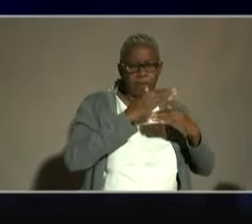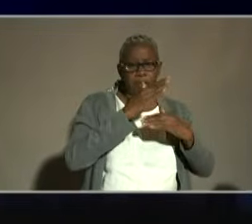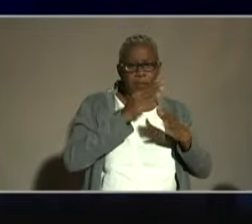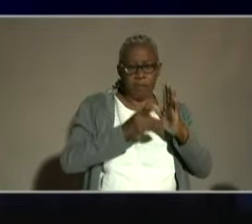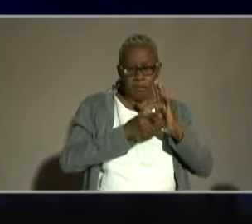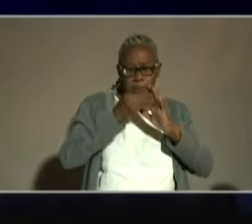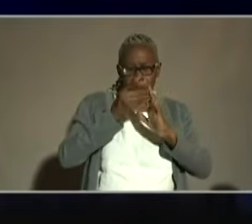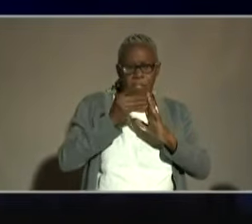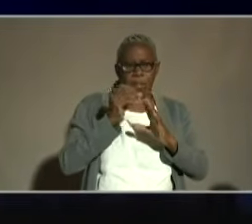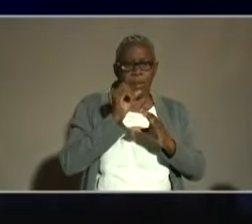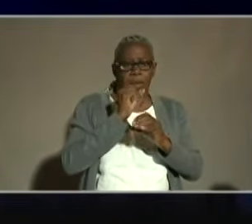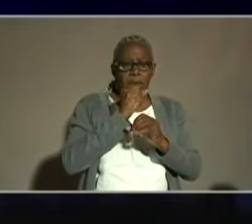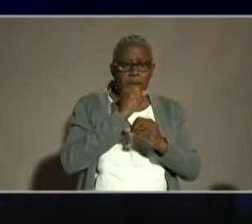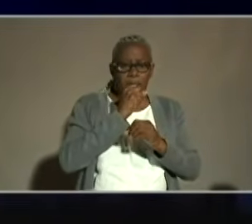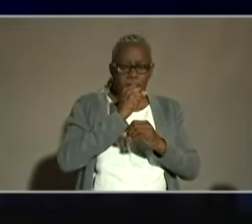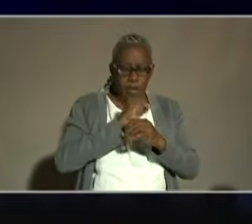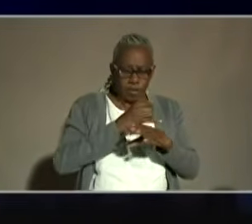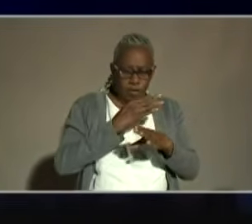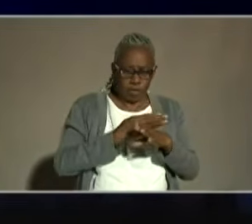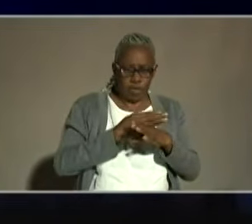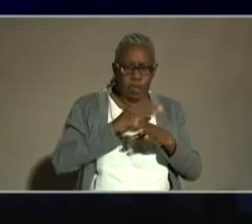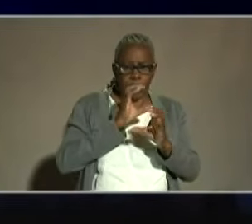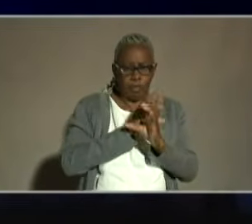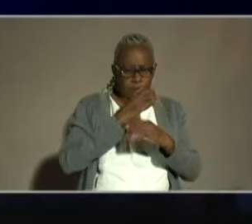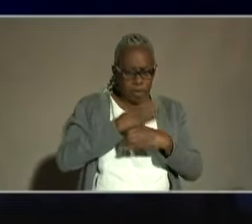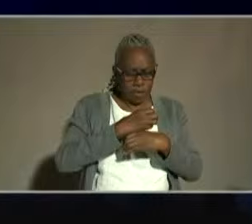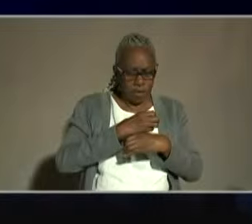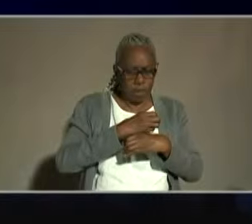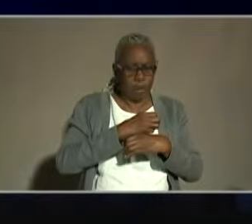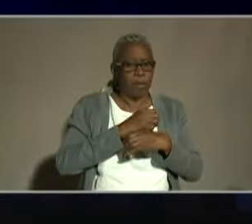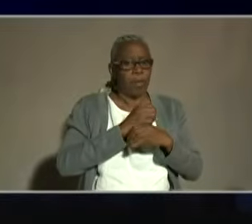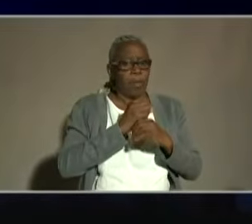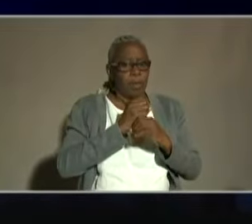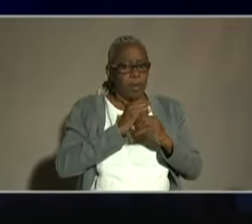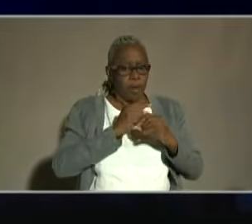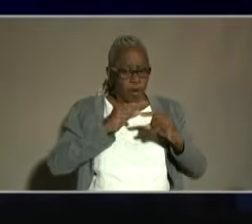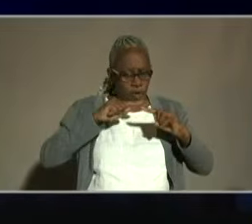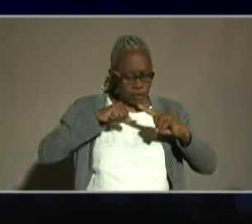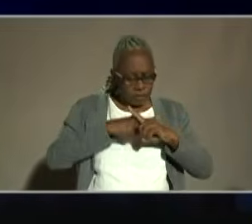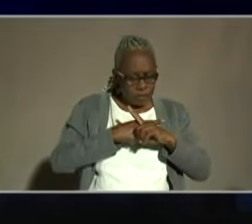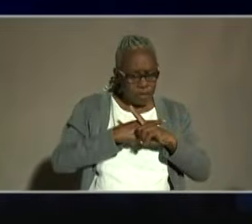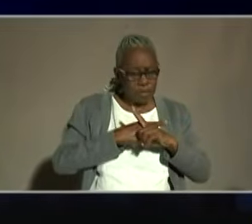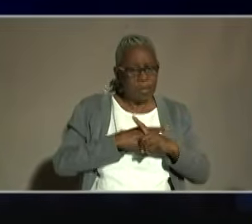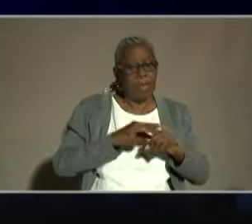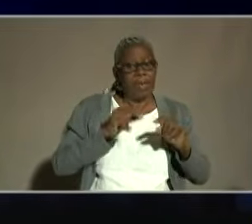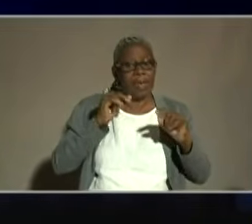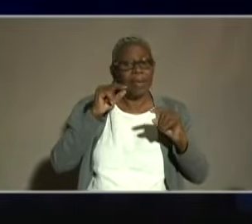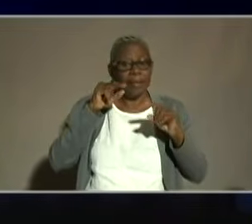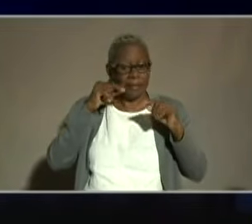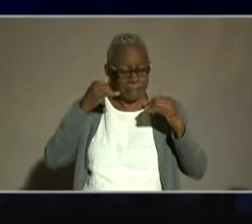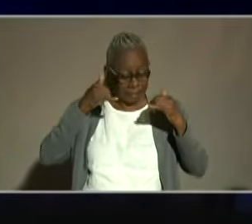Creation creates the possibilities for conflicts of interest, and I stick by that position.